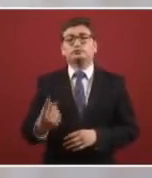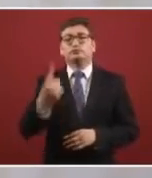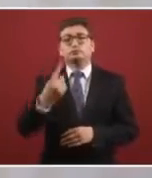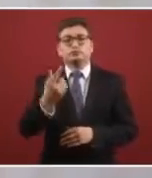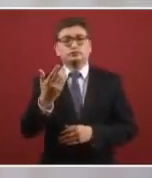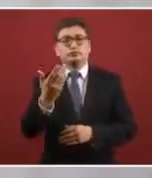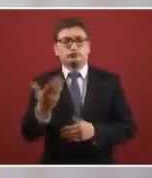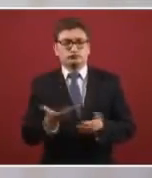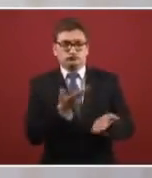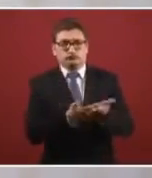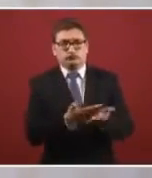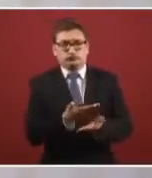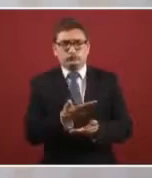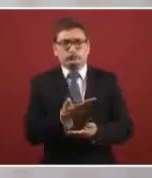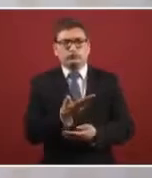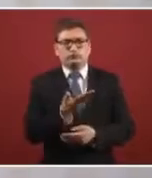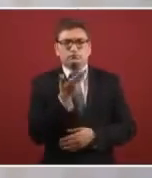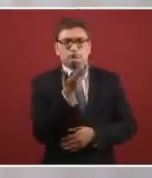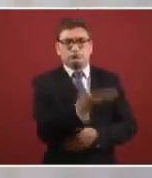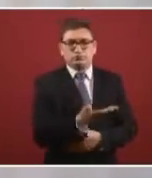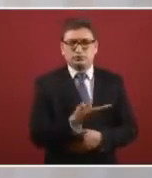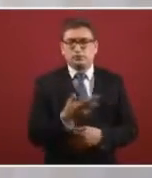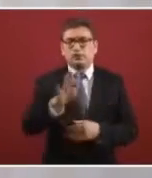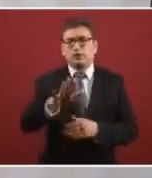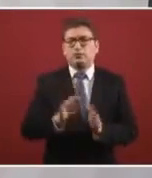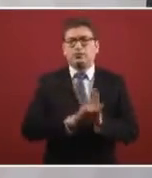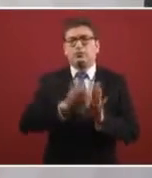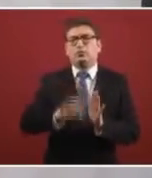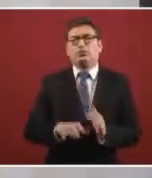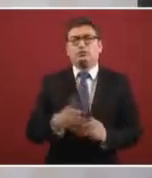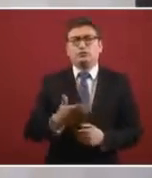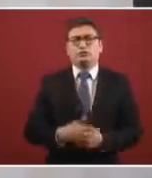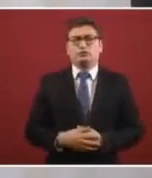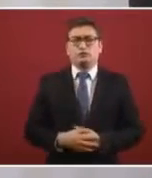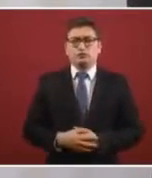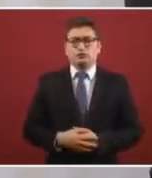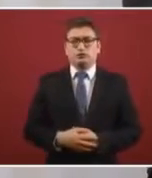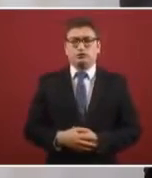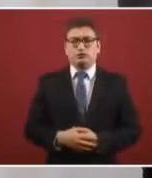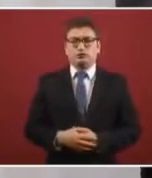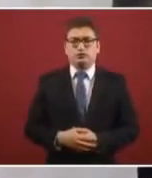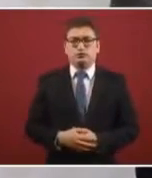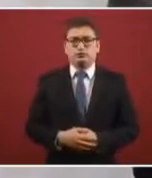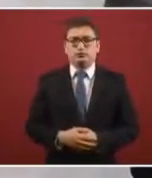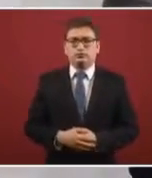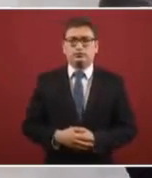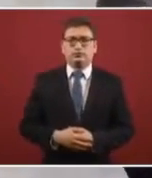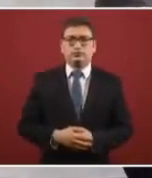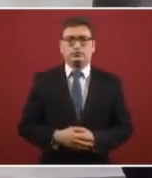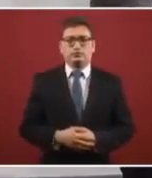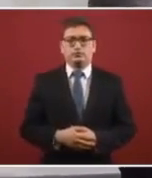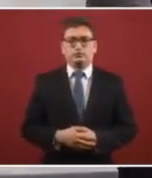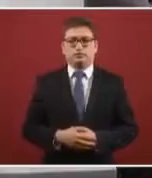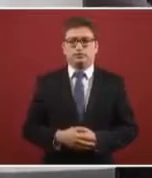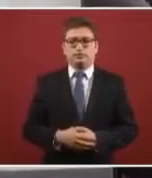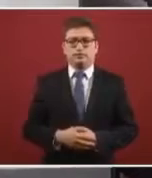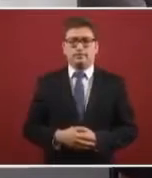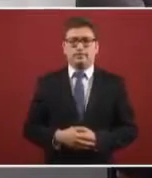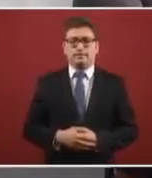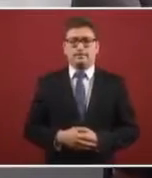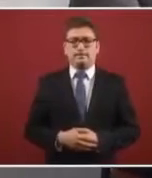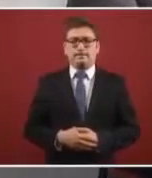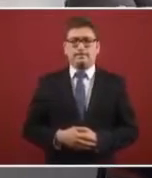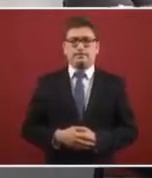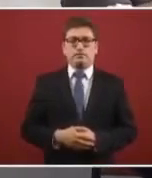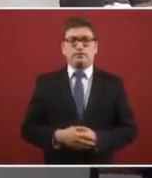a request or ahora, por complaint, ejemplo, say for example today, no quieren que se haga they don't want there to el